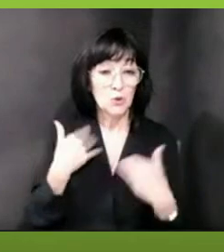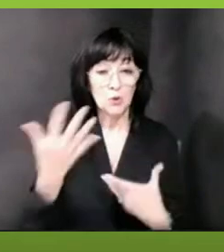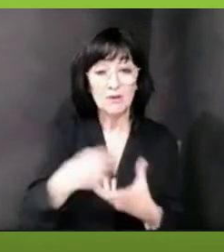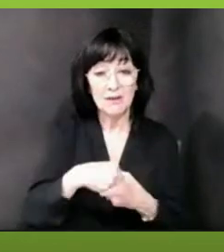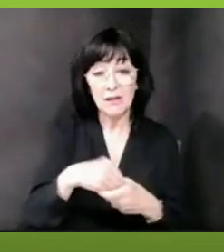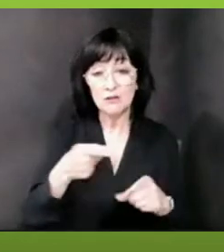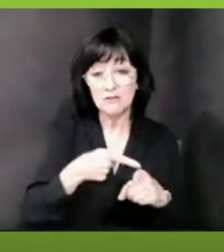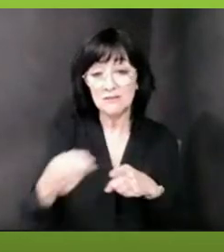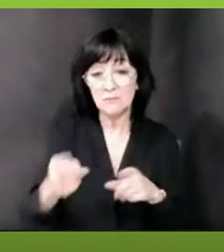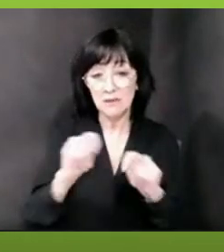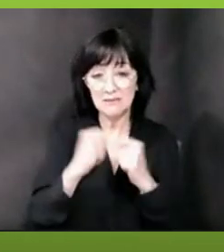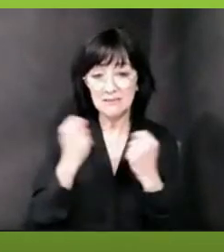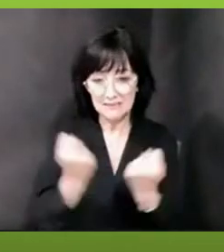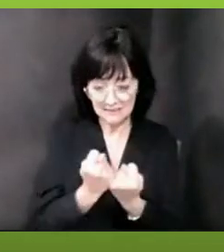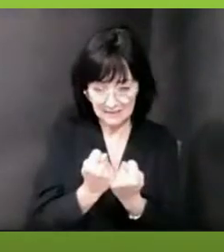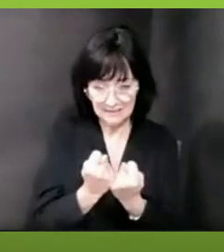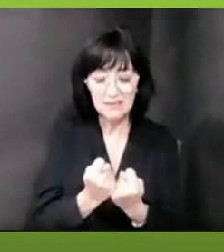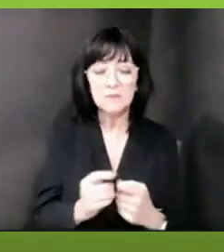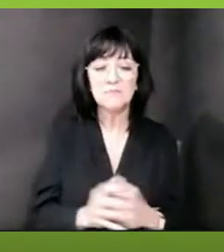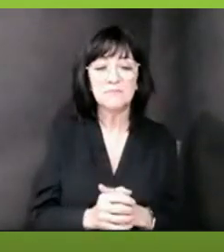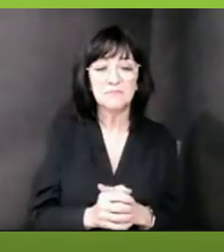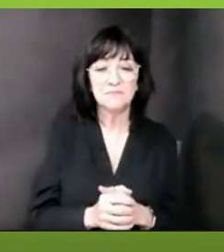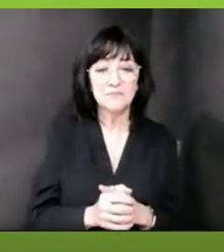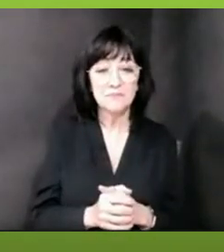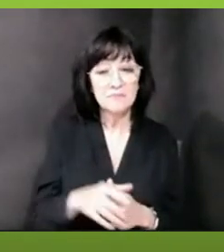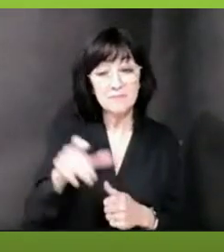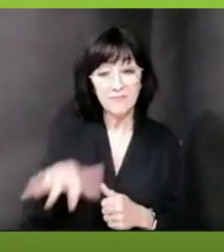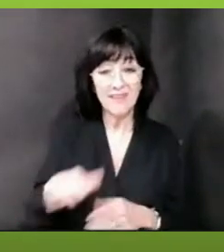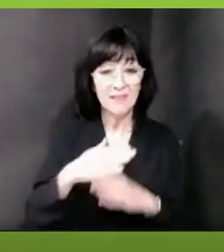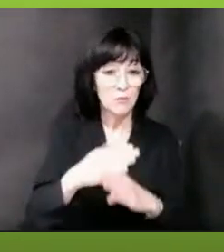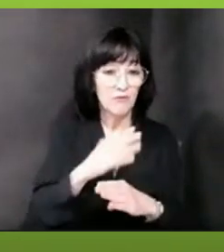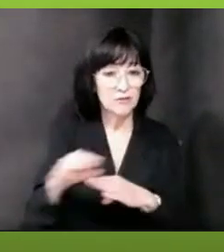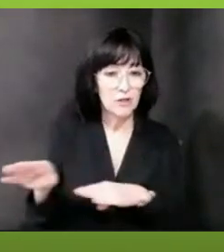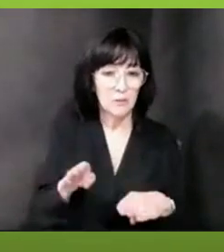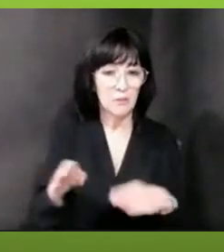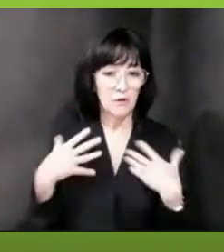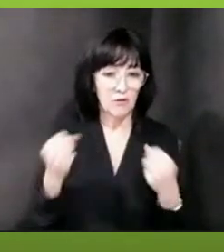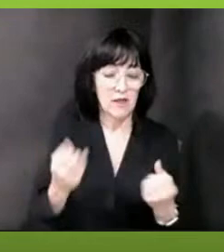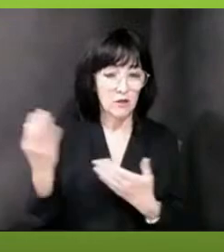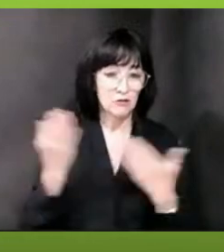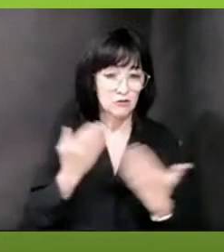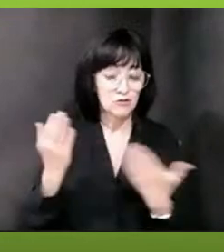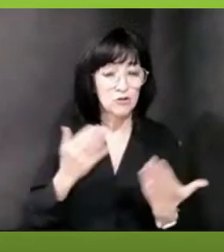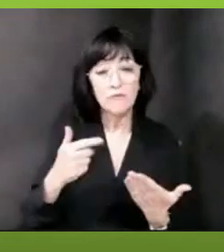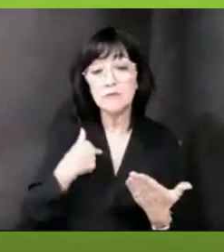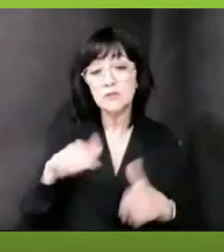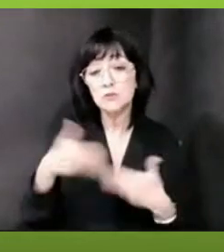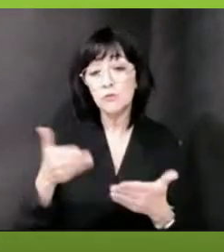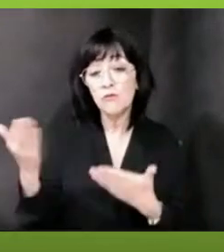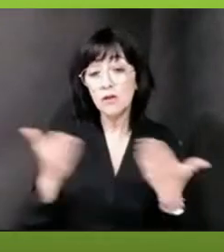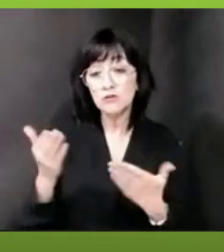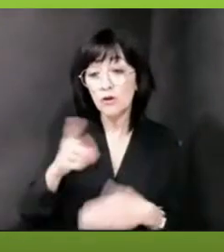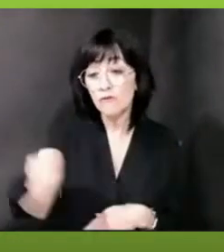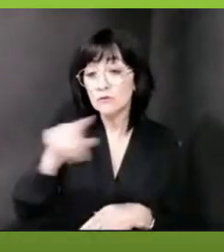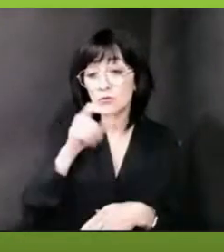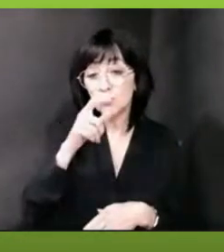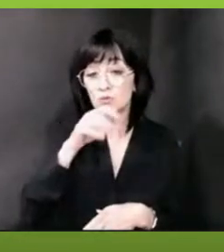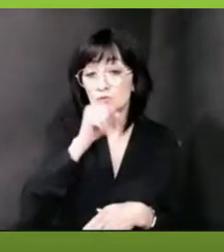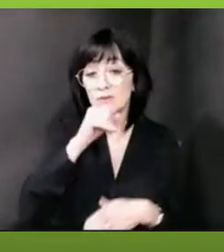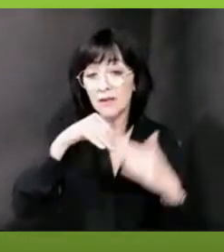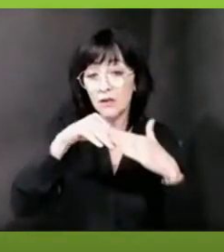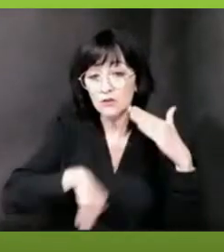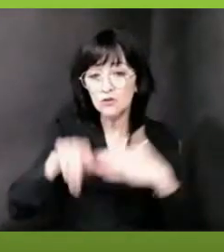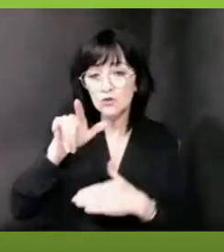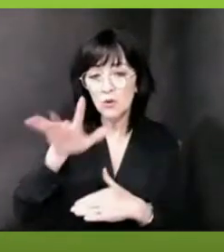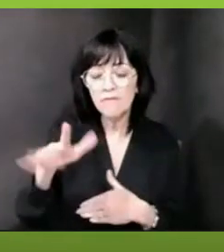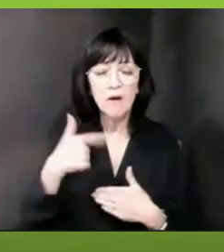of Prevention and Behavioral Health Services. And we are a group of youth under the age of 25 whose goal is to reduce stigma surrounding mental